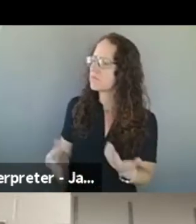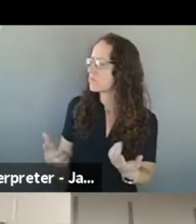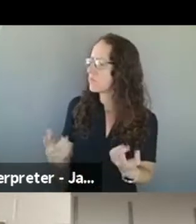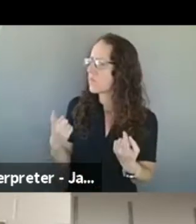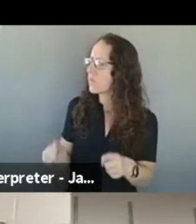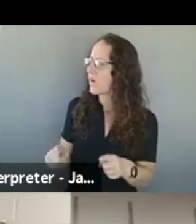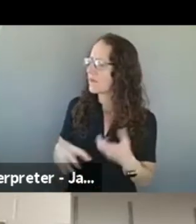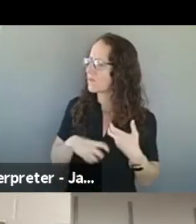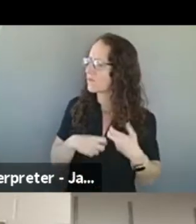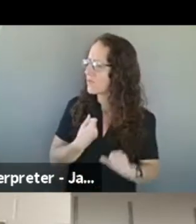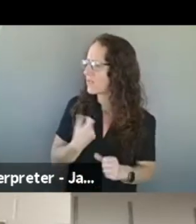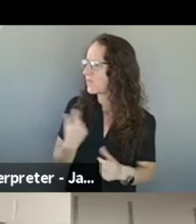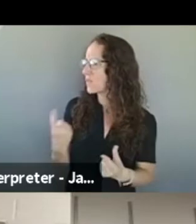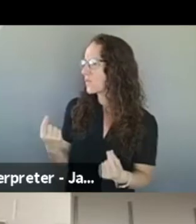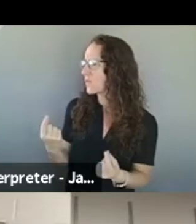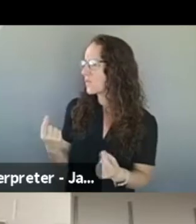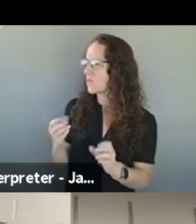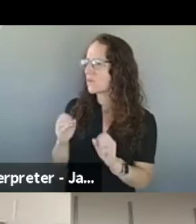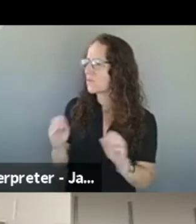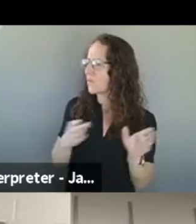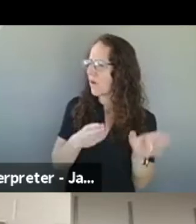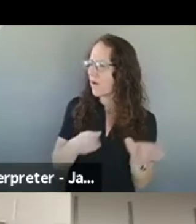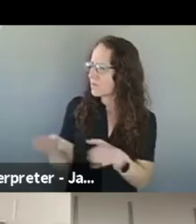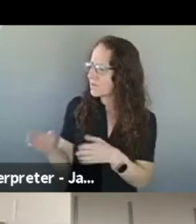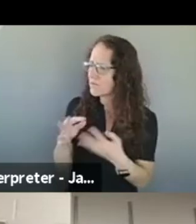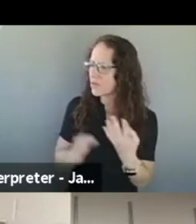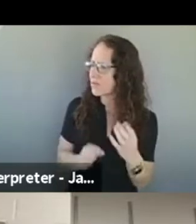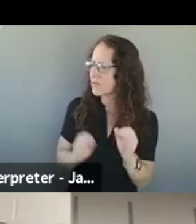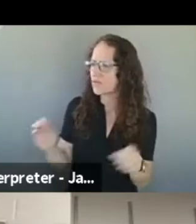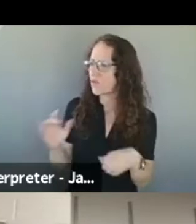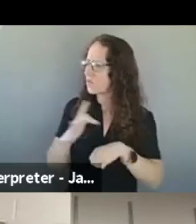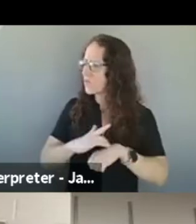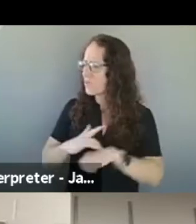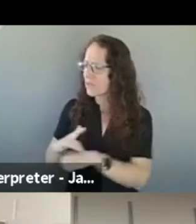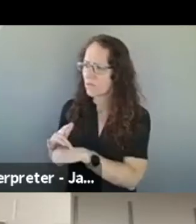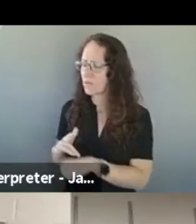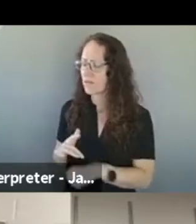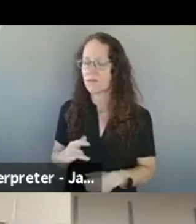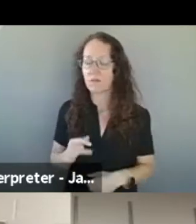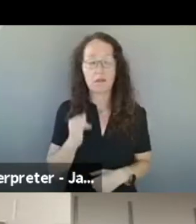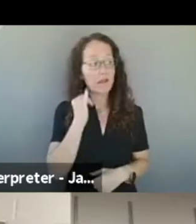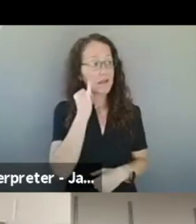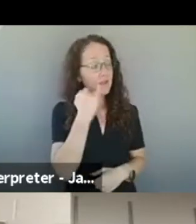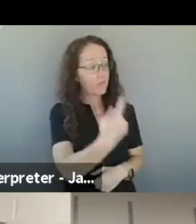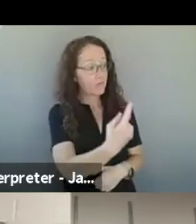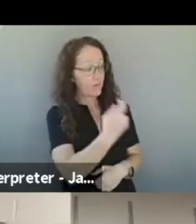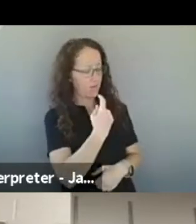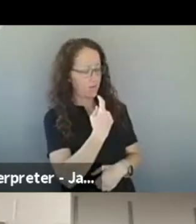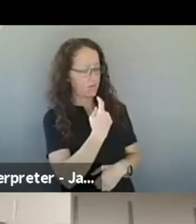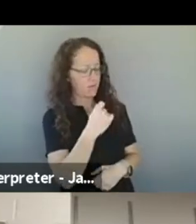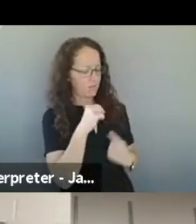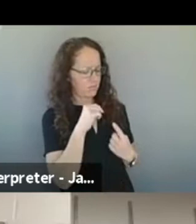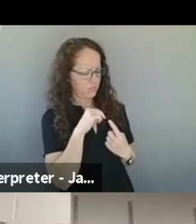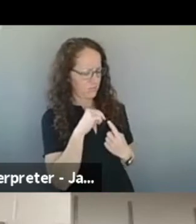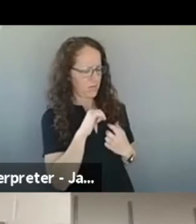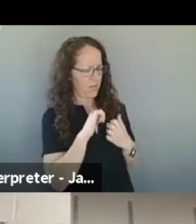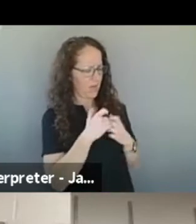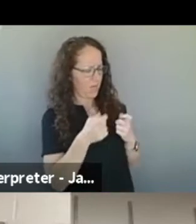no resources for this. And can you imagine being asked that question? How do you deal with grief?